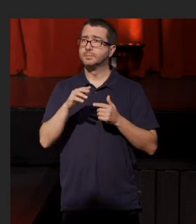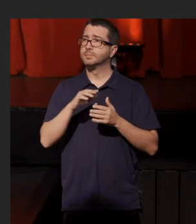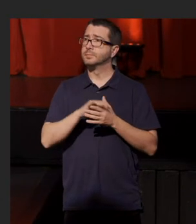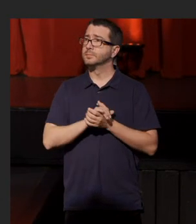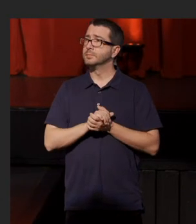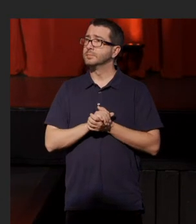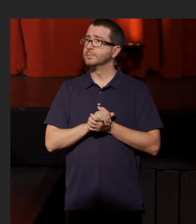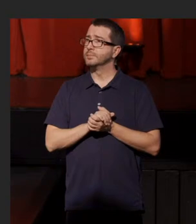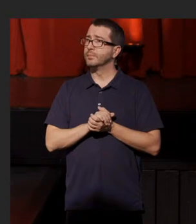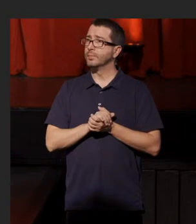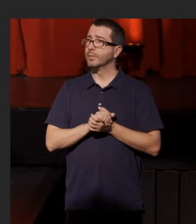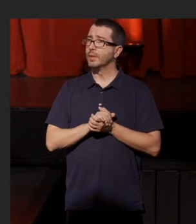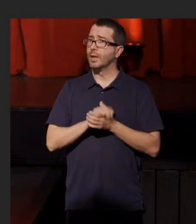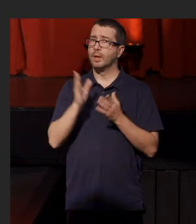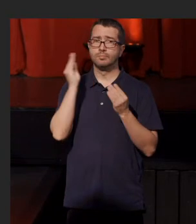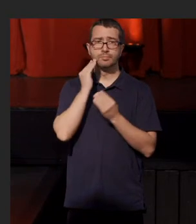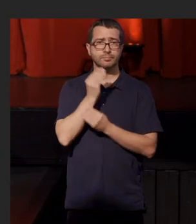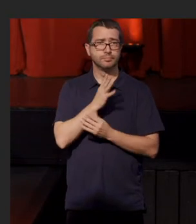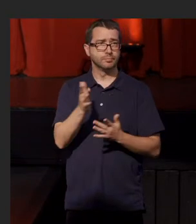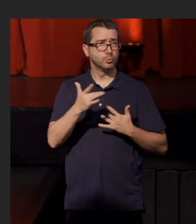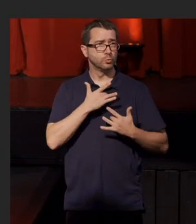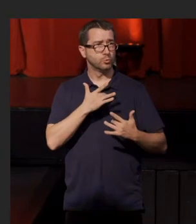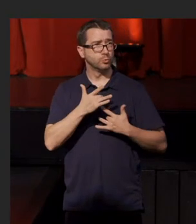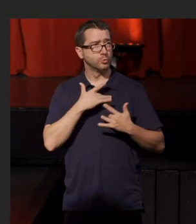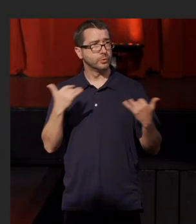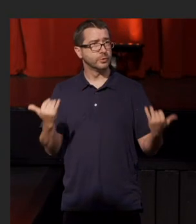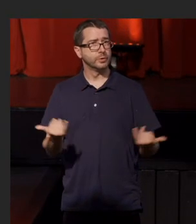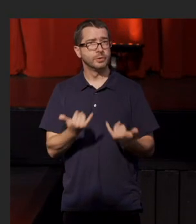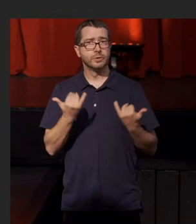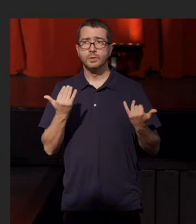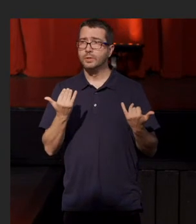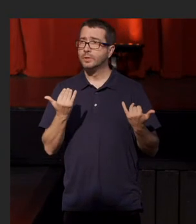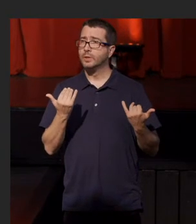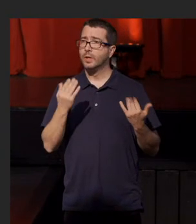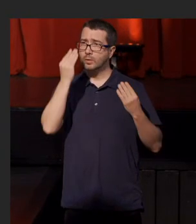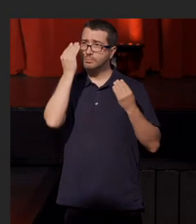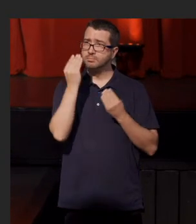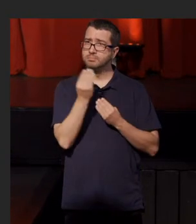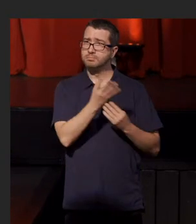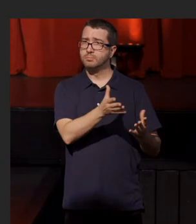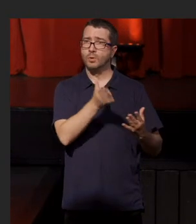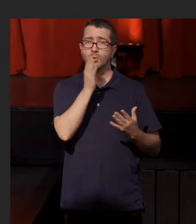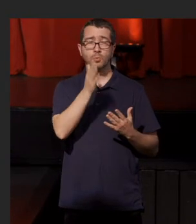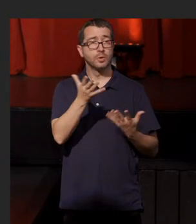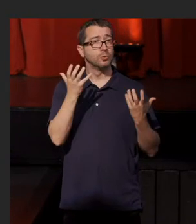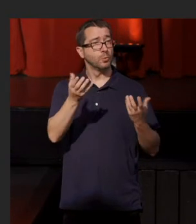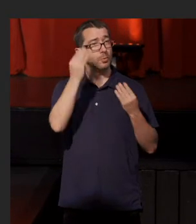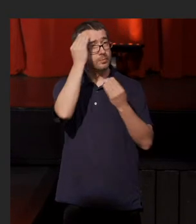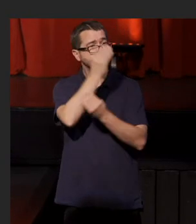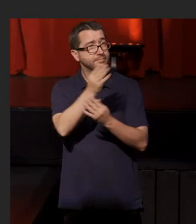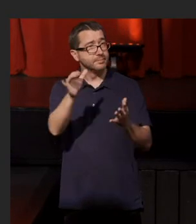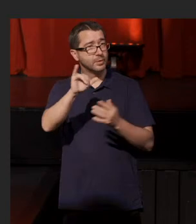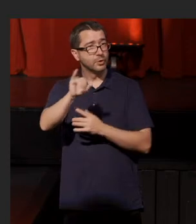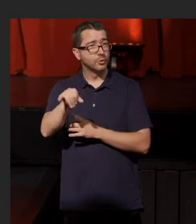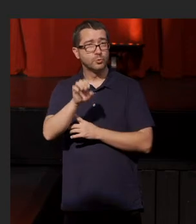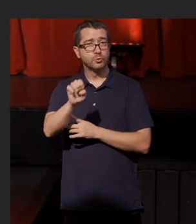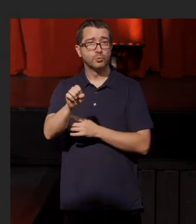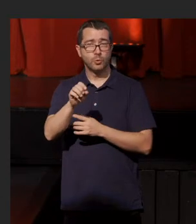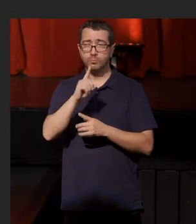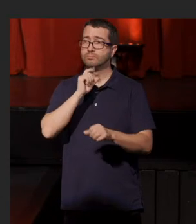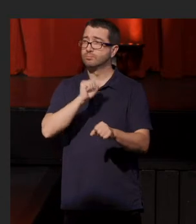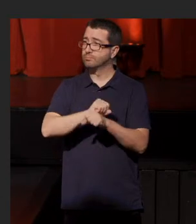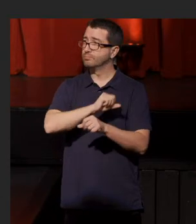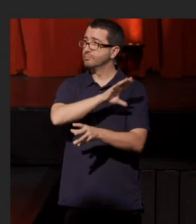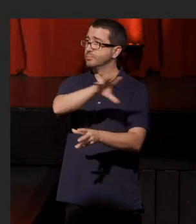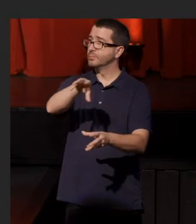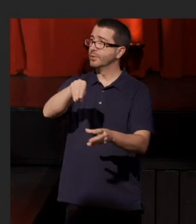sharing some of the concerns that we have heard here this evening. So I just wanted you all to know that Joe is very much engaged